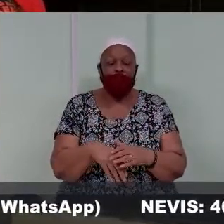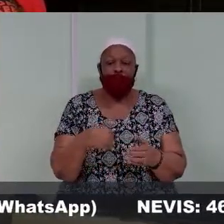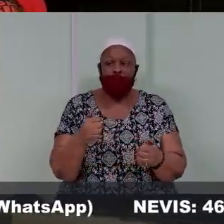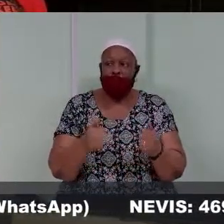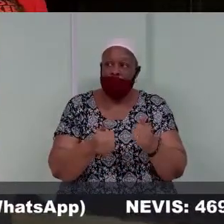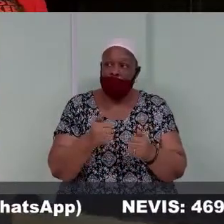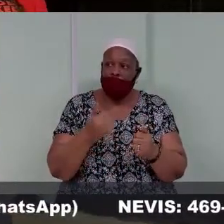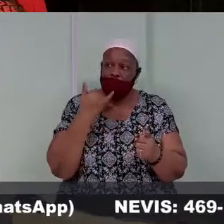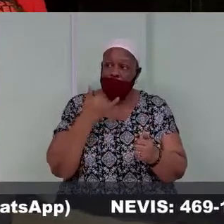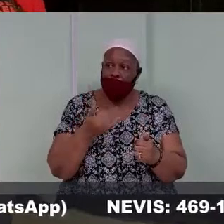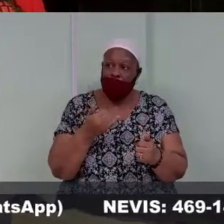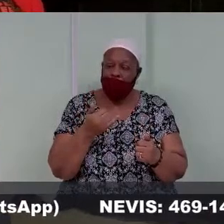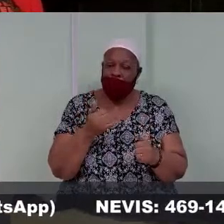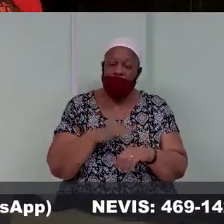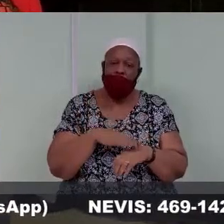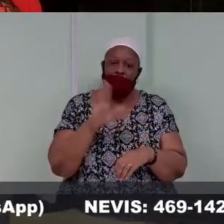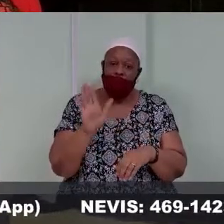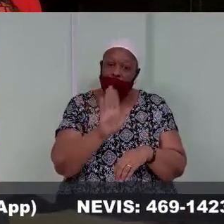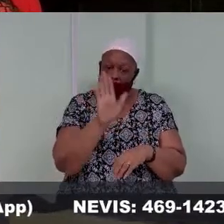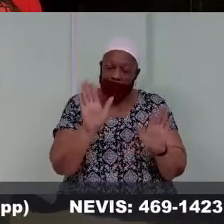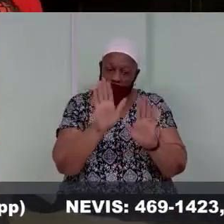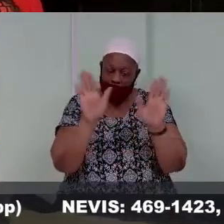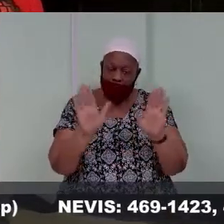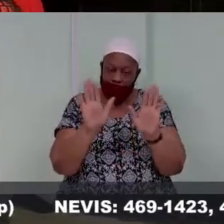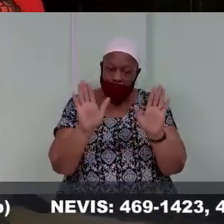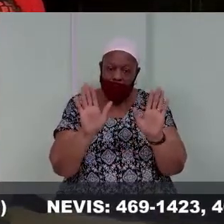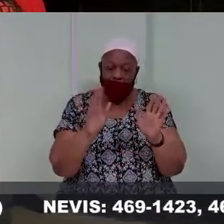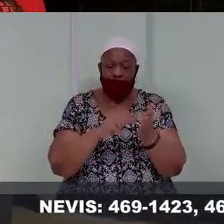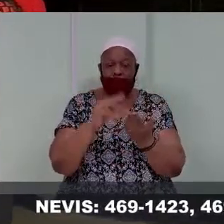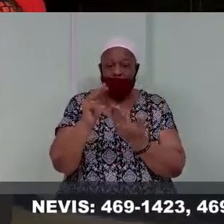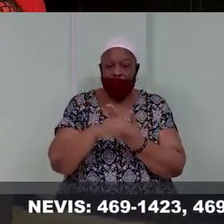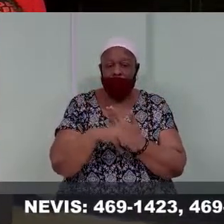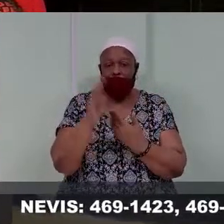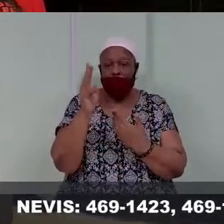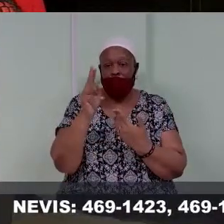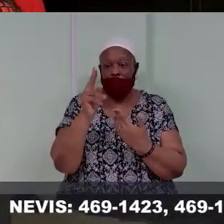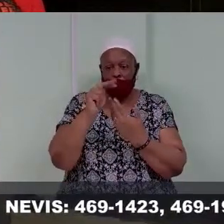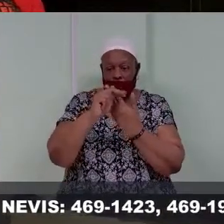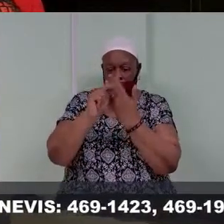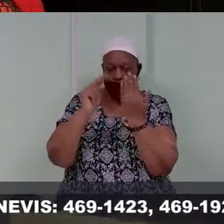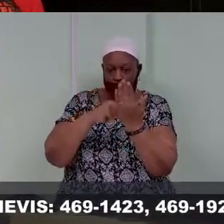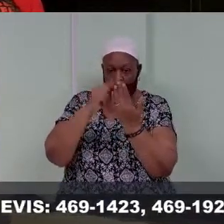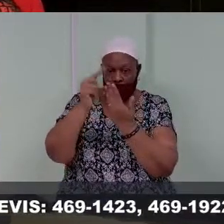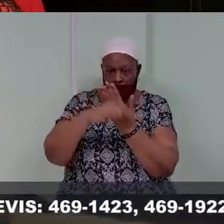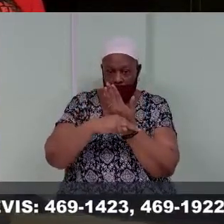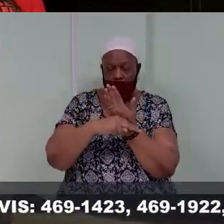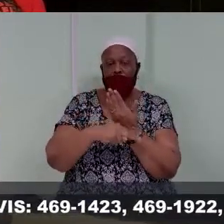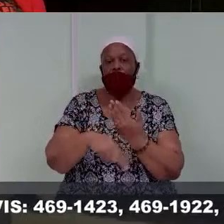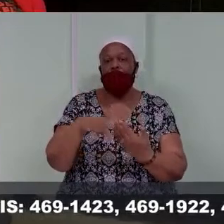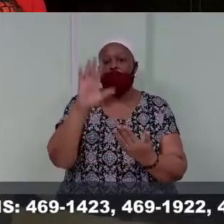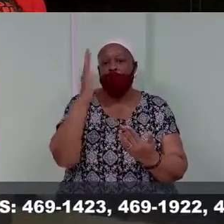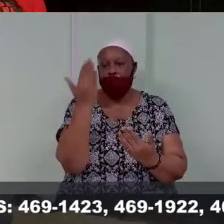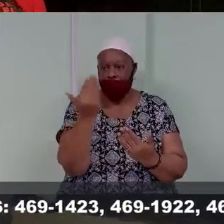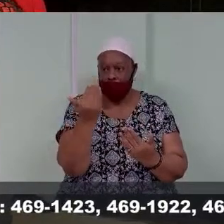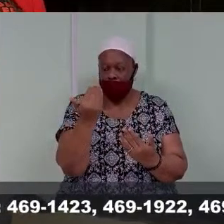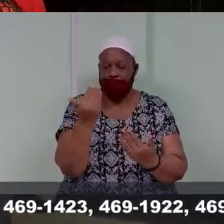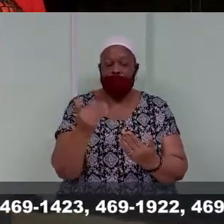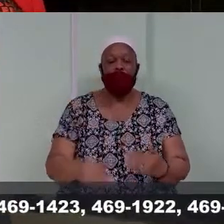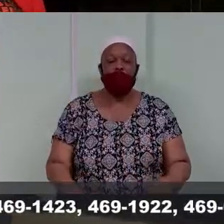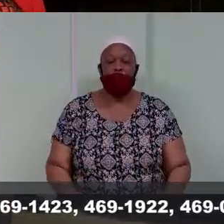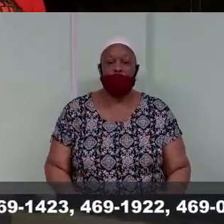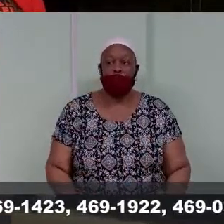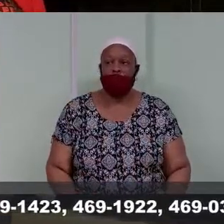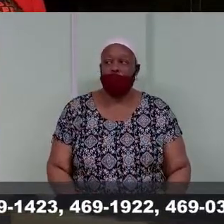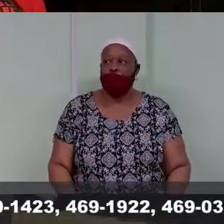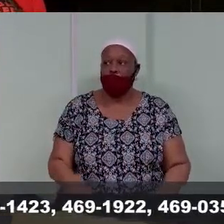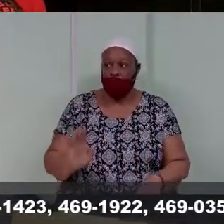And throughout the years, I really never liked receiving gifts. I always like to give. So